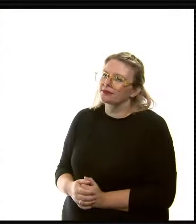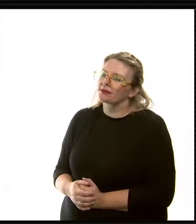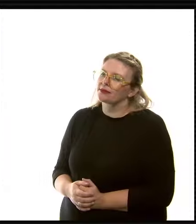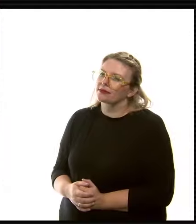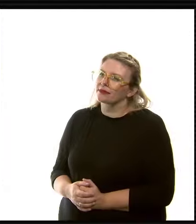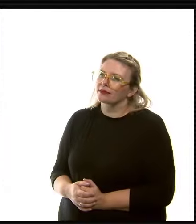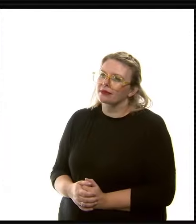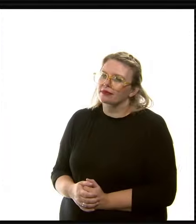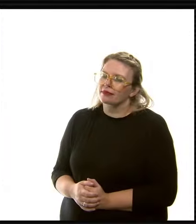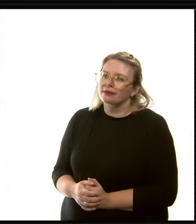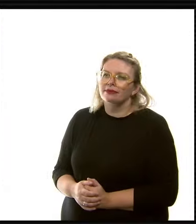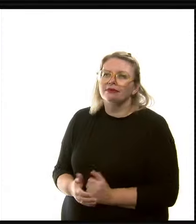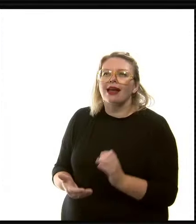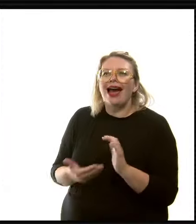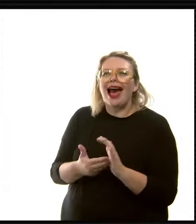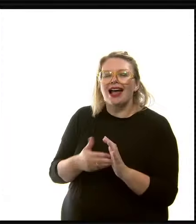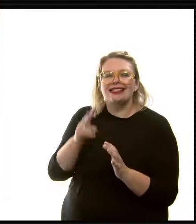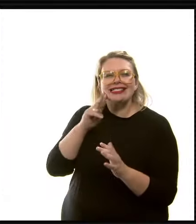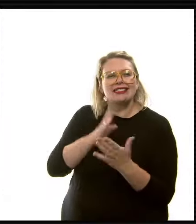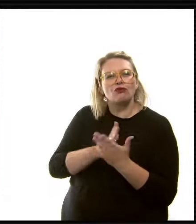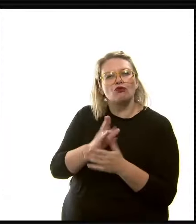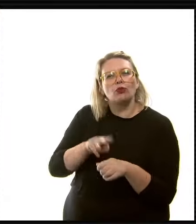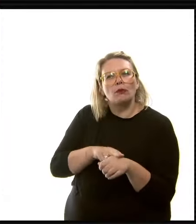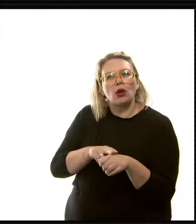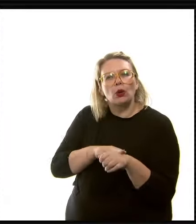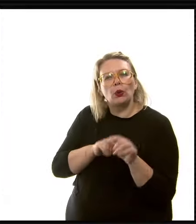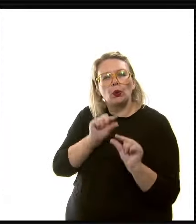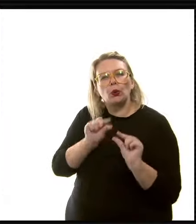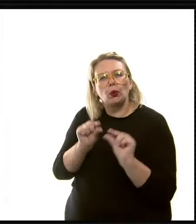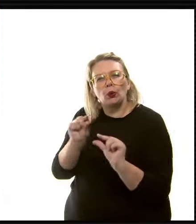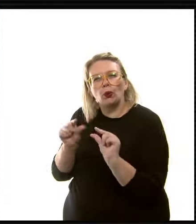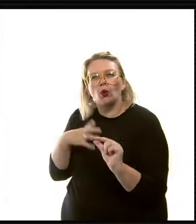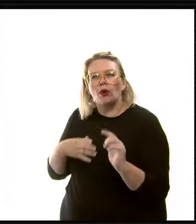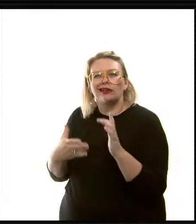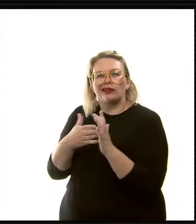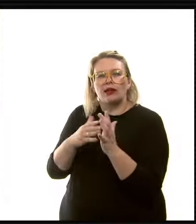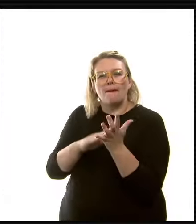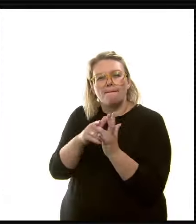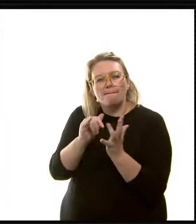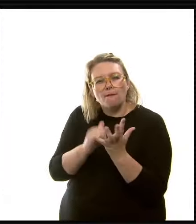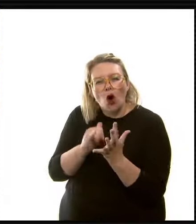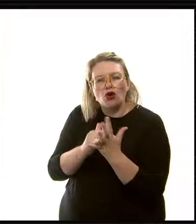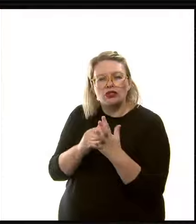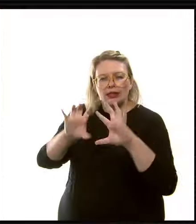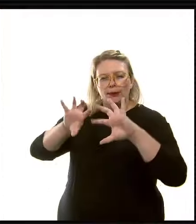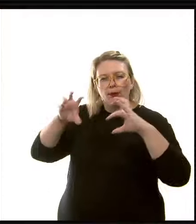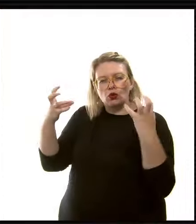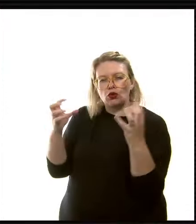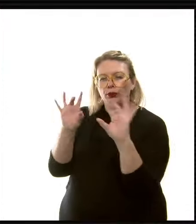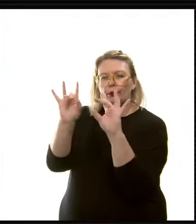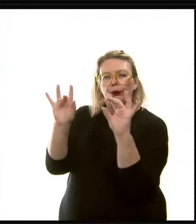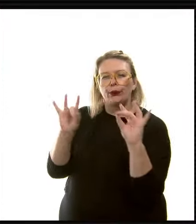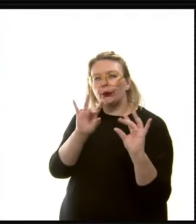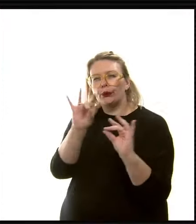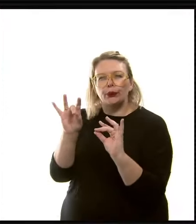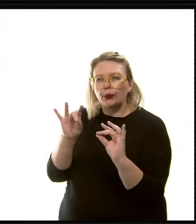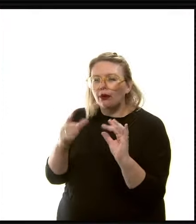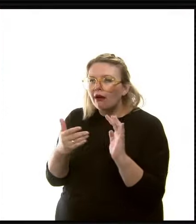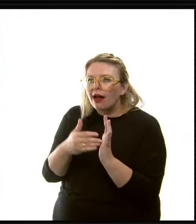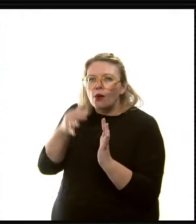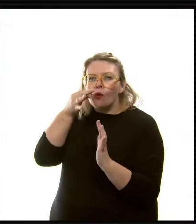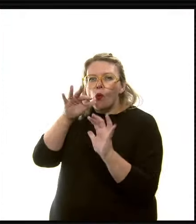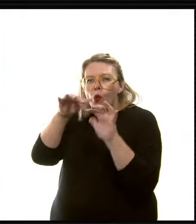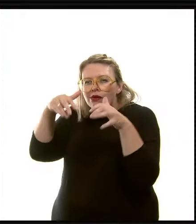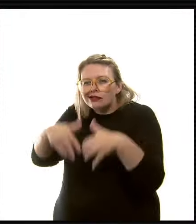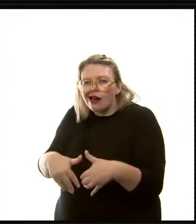water using transparent blue pieces. I wanted to include some moss and azalea bushes around the pool, and there's water and lava falling down